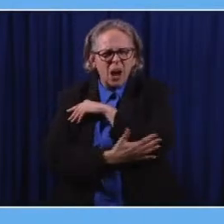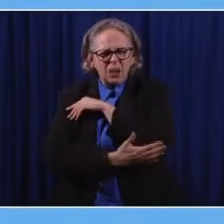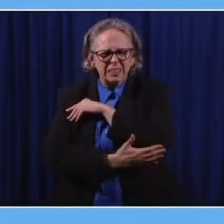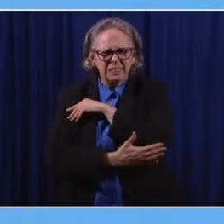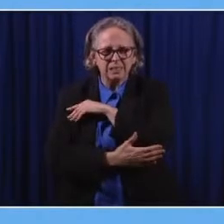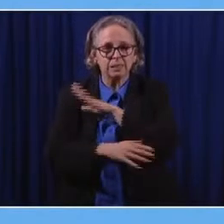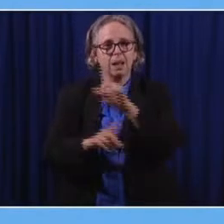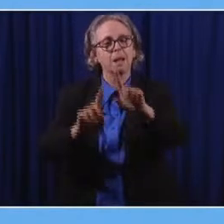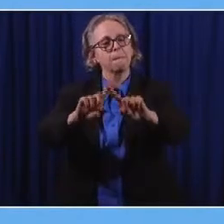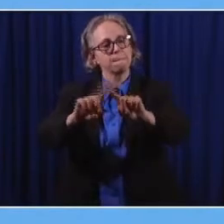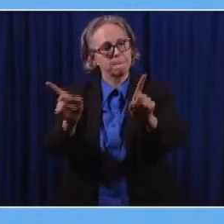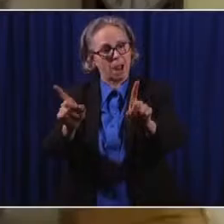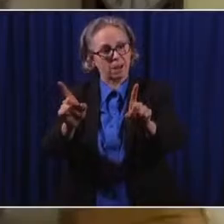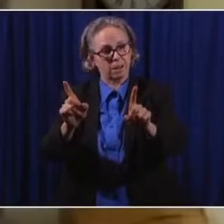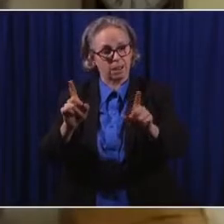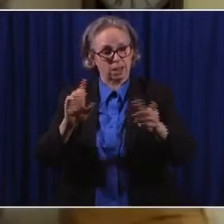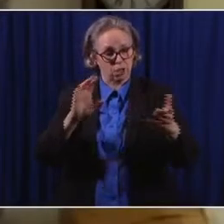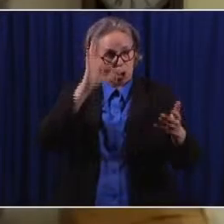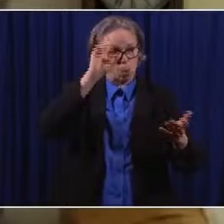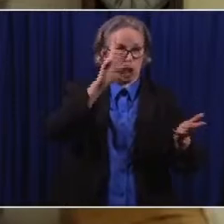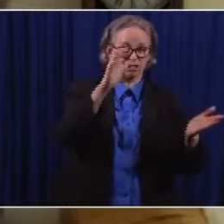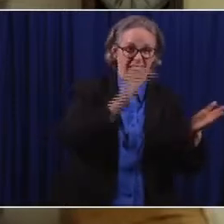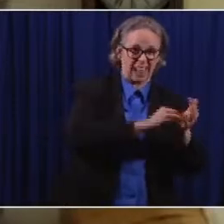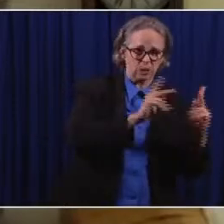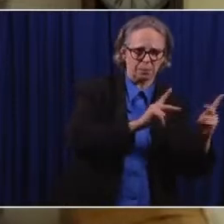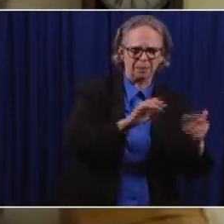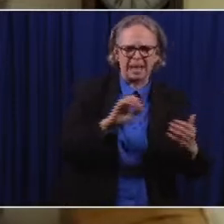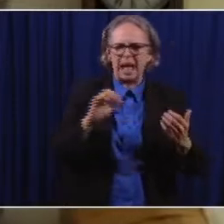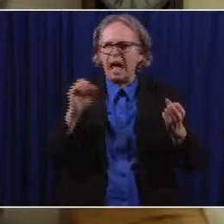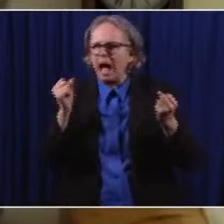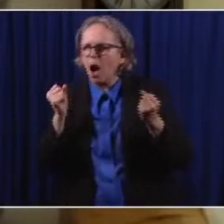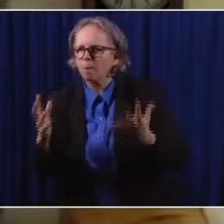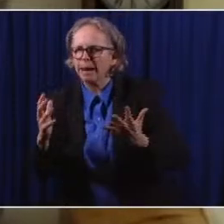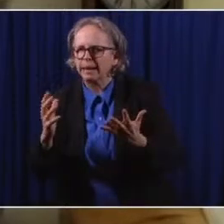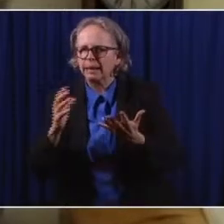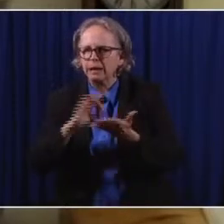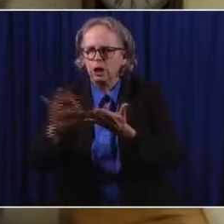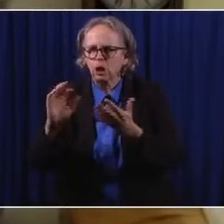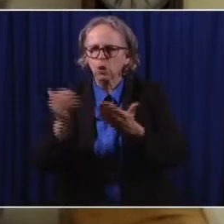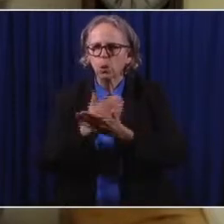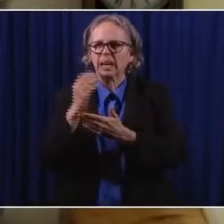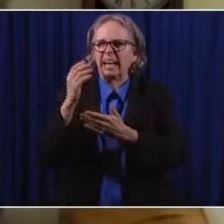on number of cases in the last 2 weeks.